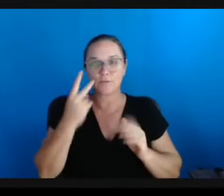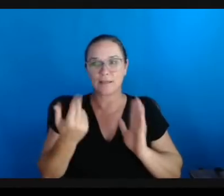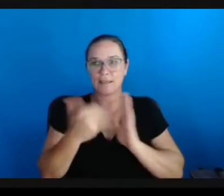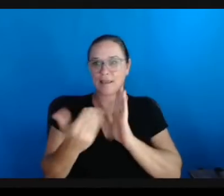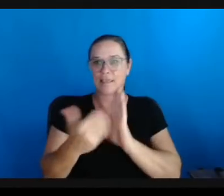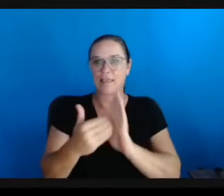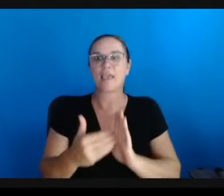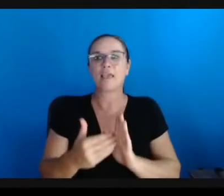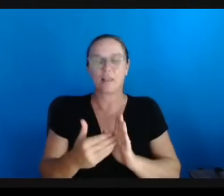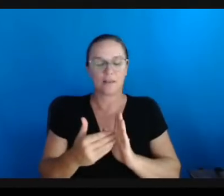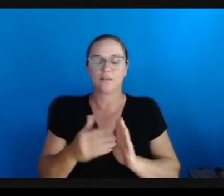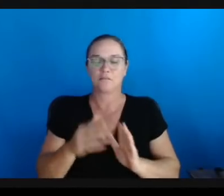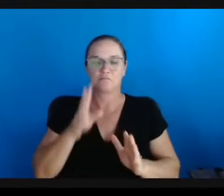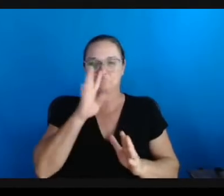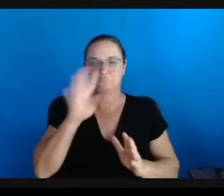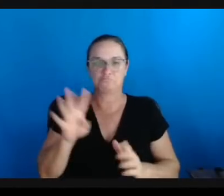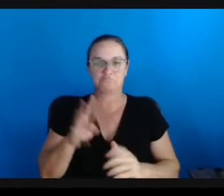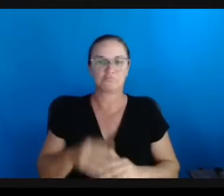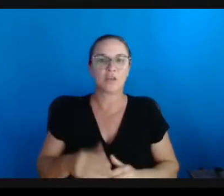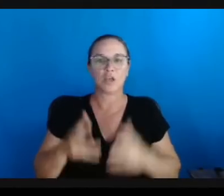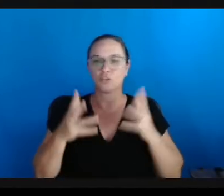get everybody on there.